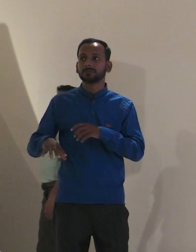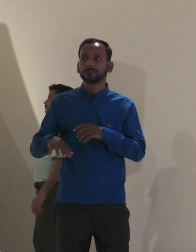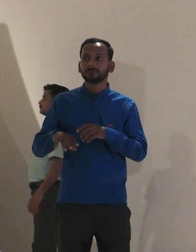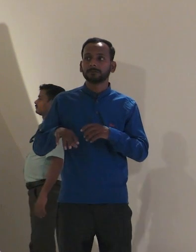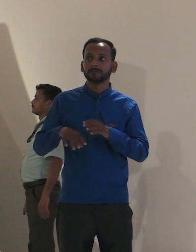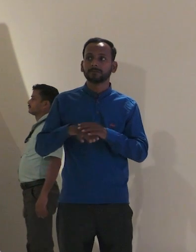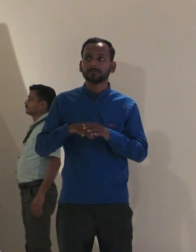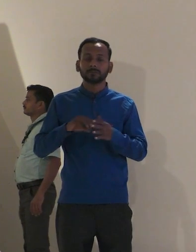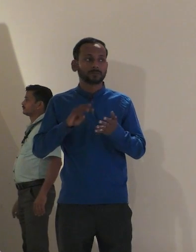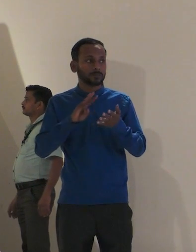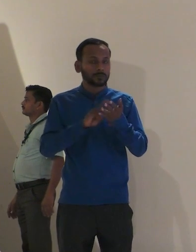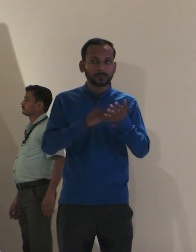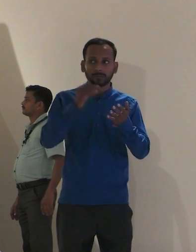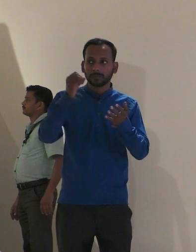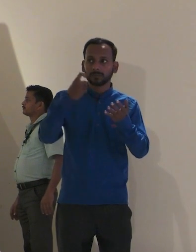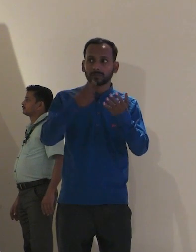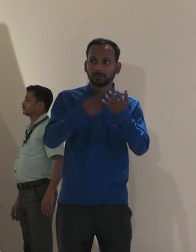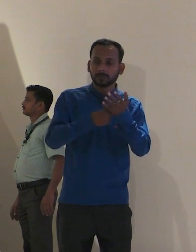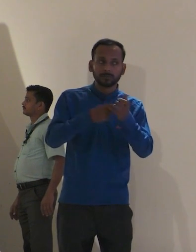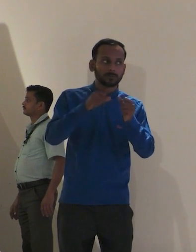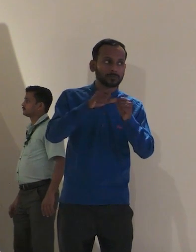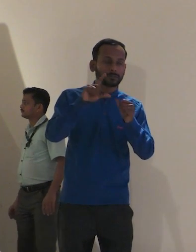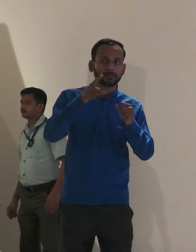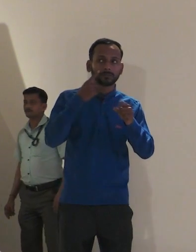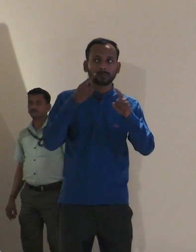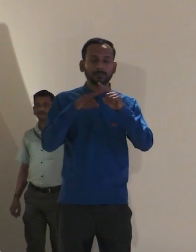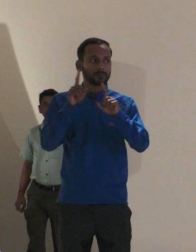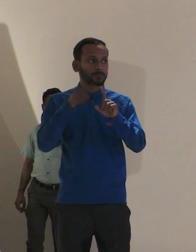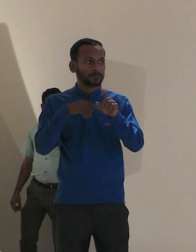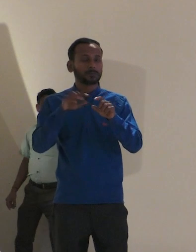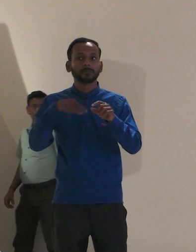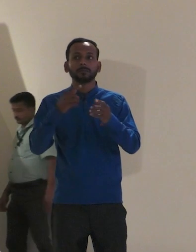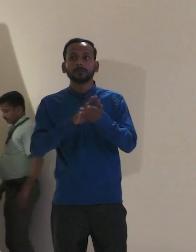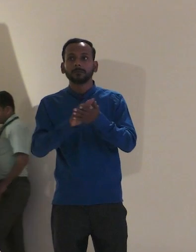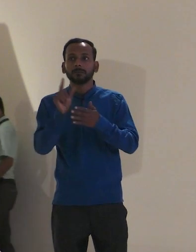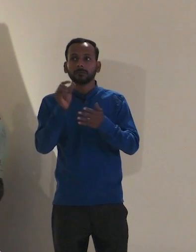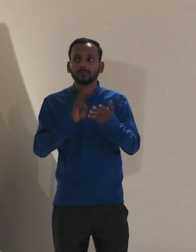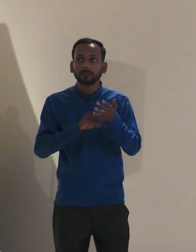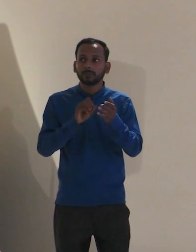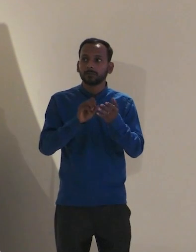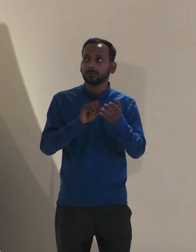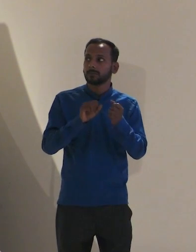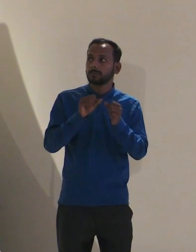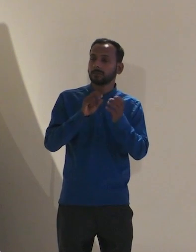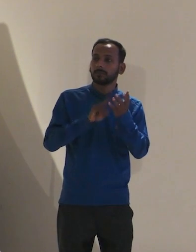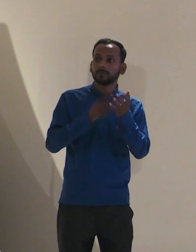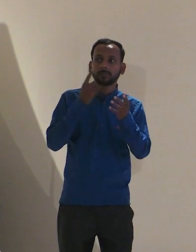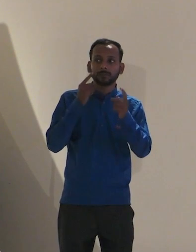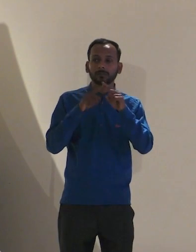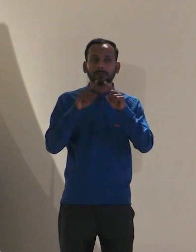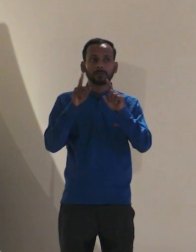morality and humanity. Thank you, sir. Thank you. Any other questions? Shalini. Yep.